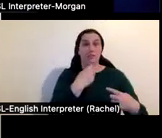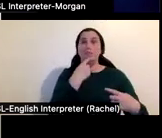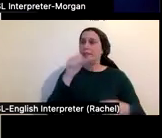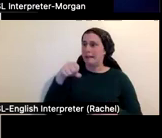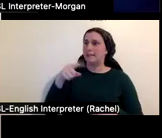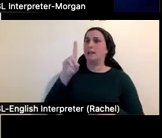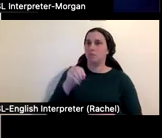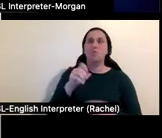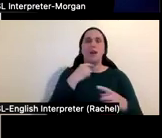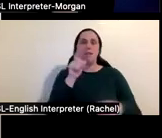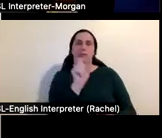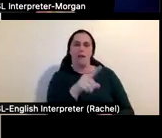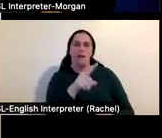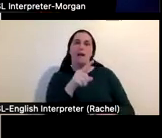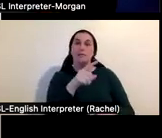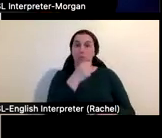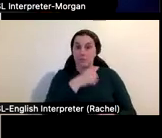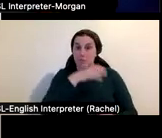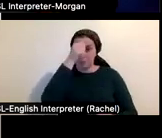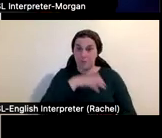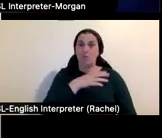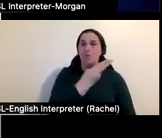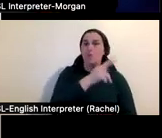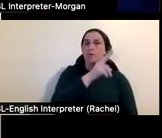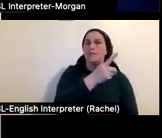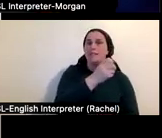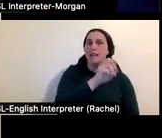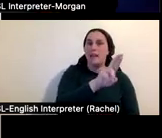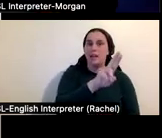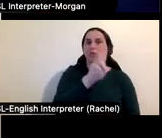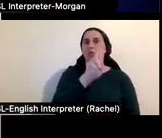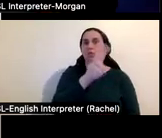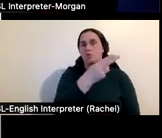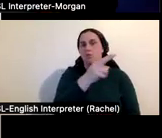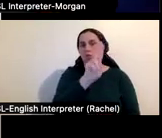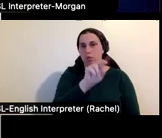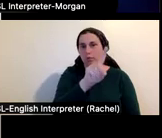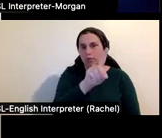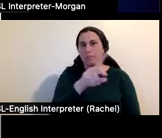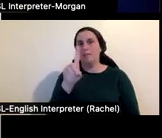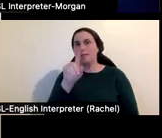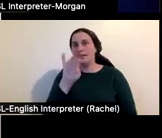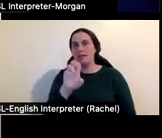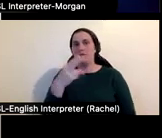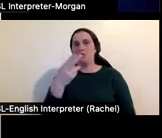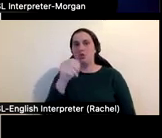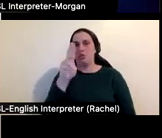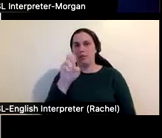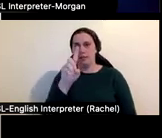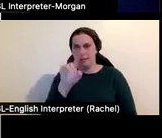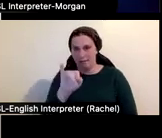der Kater for, Der. and die Katze. And these guys. Uh-huh, yeah,